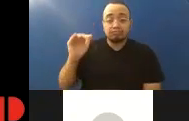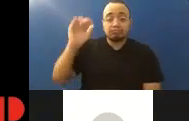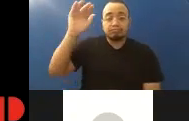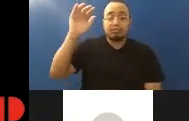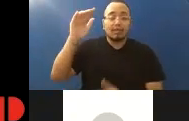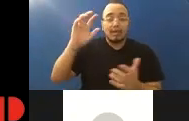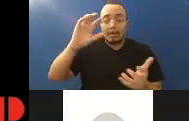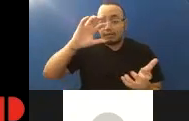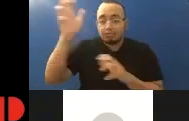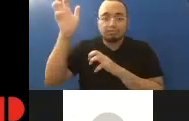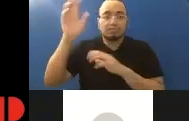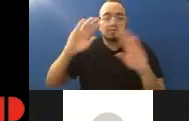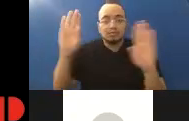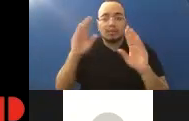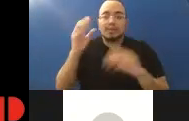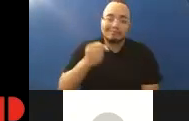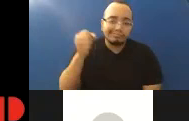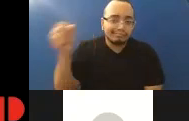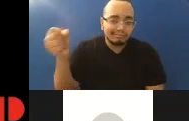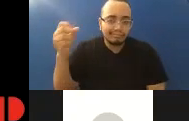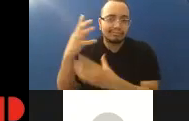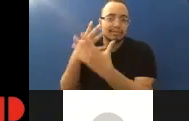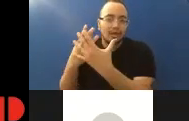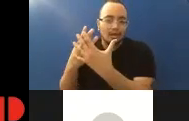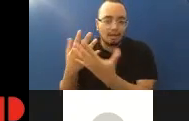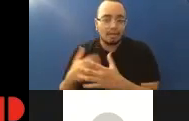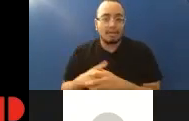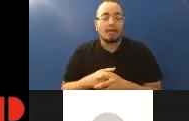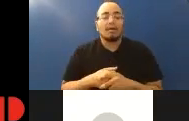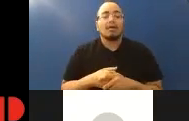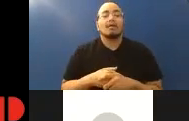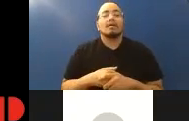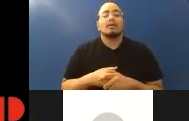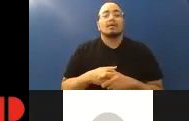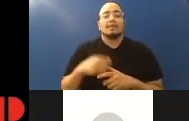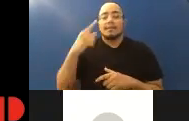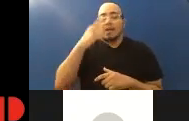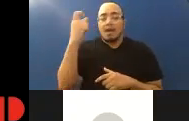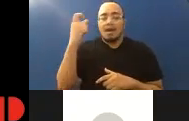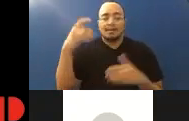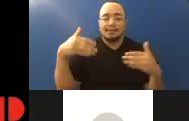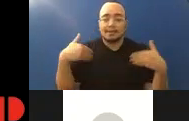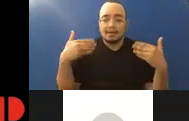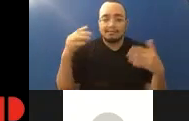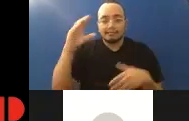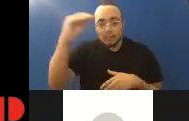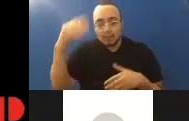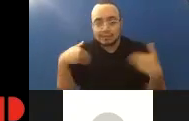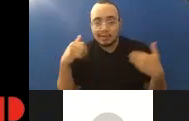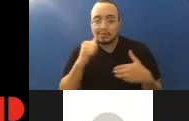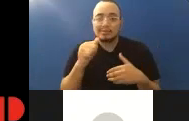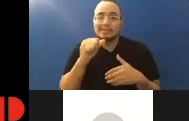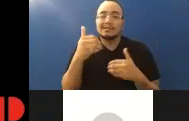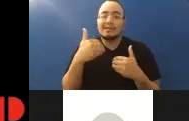They did not have parents who were talking to them about having healthy relationships, because they didn't see the